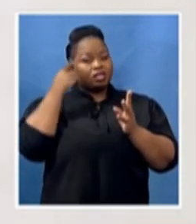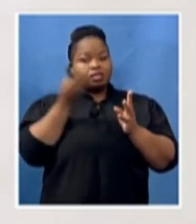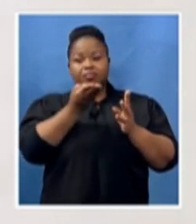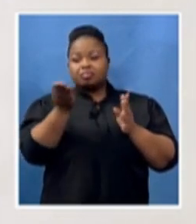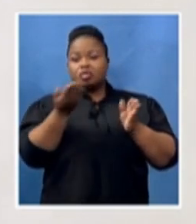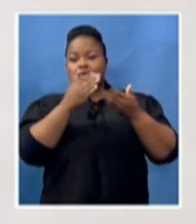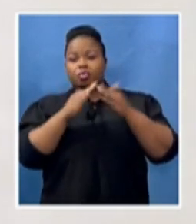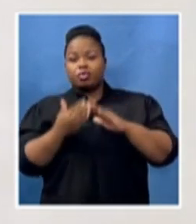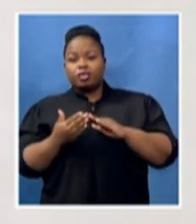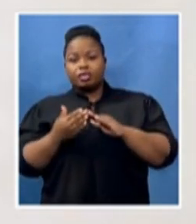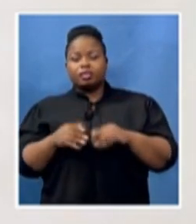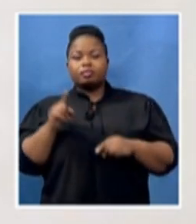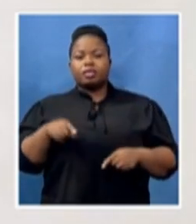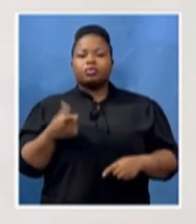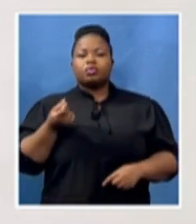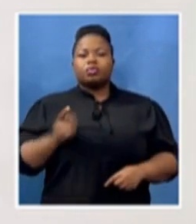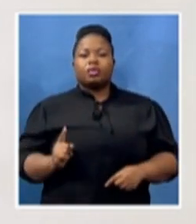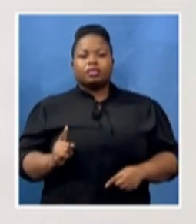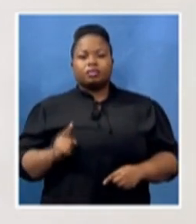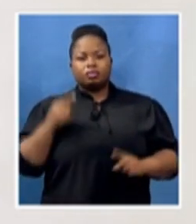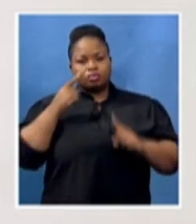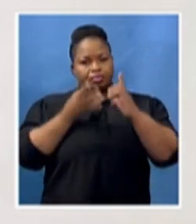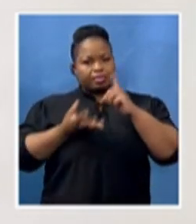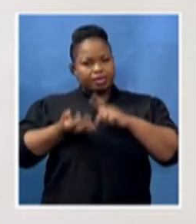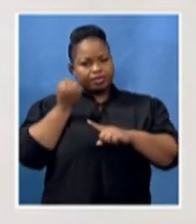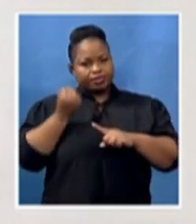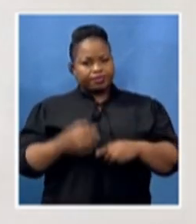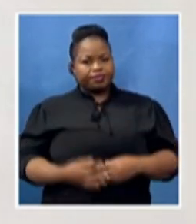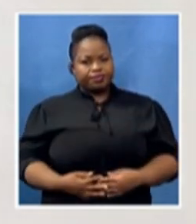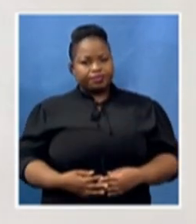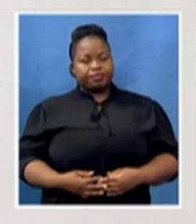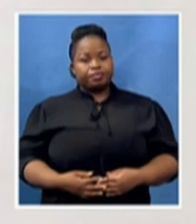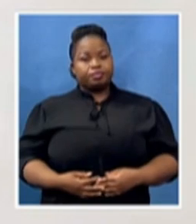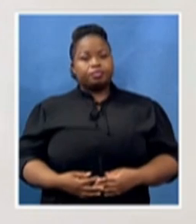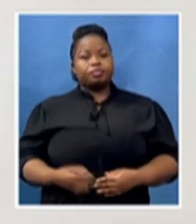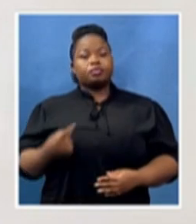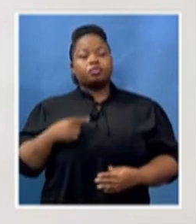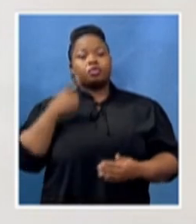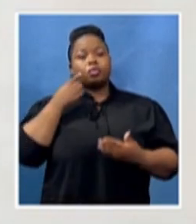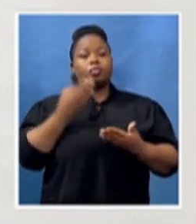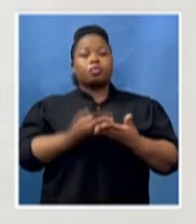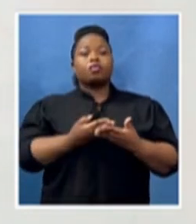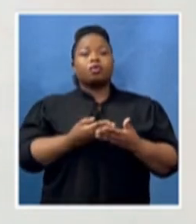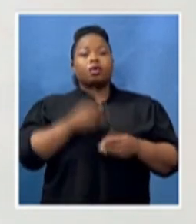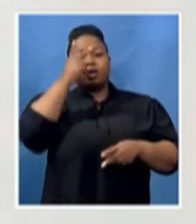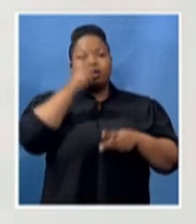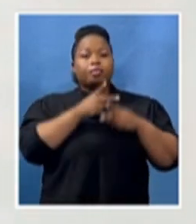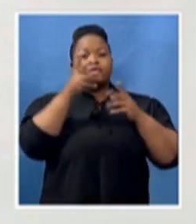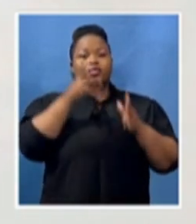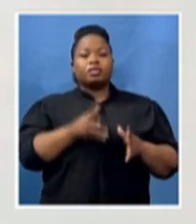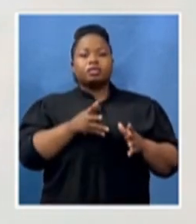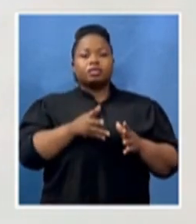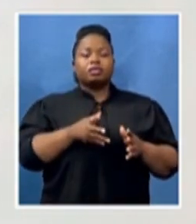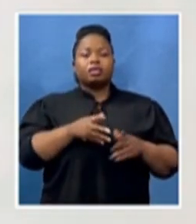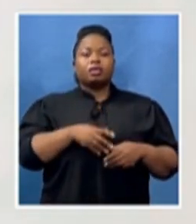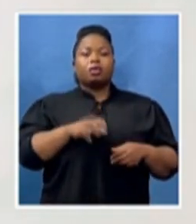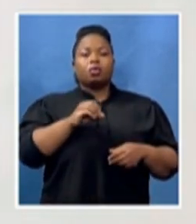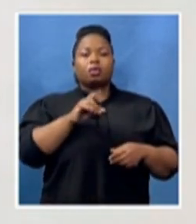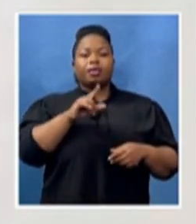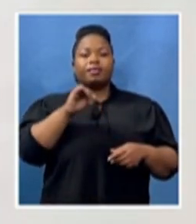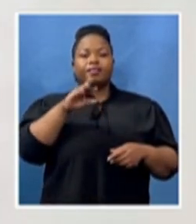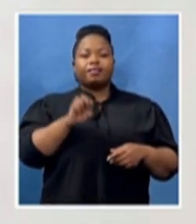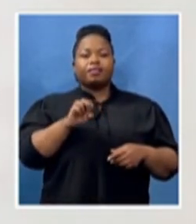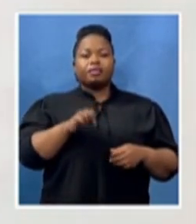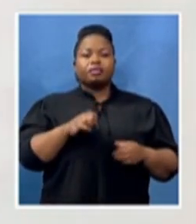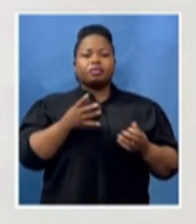this. Prof. Olive Sishana holds a Doctor of Science degree from Johns Hopkins University. She's